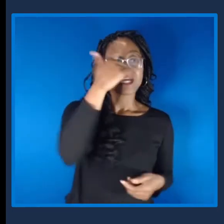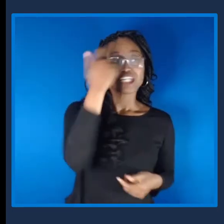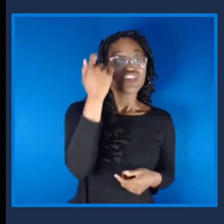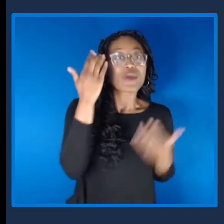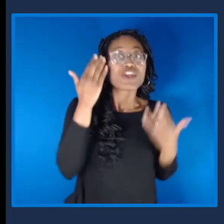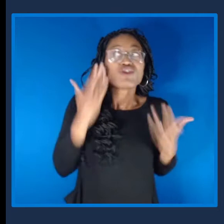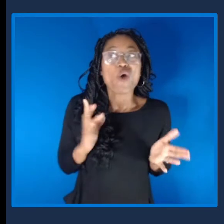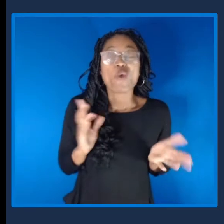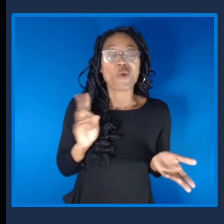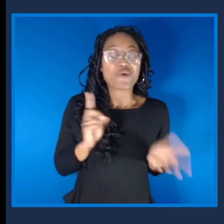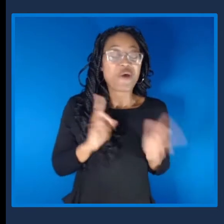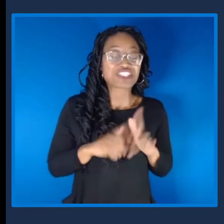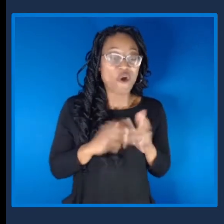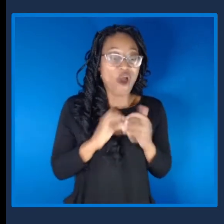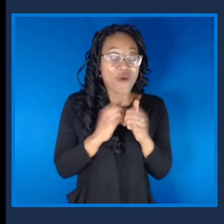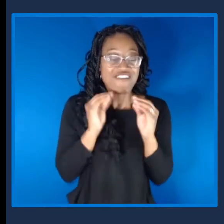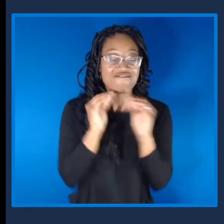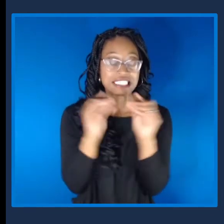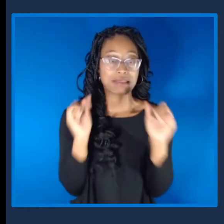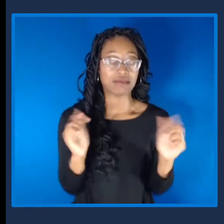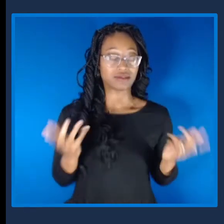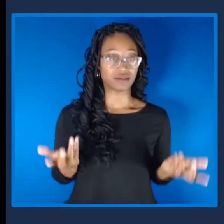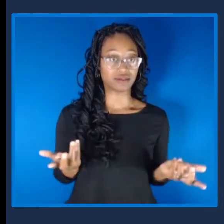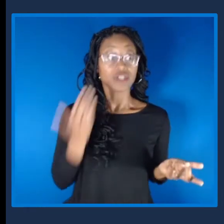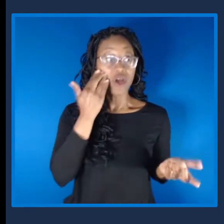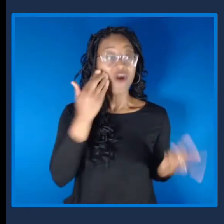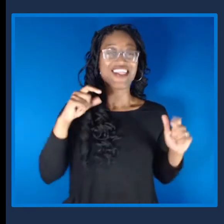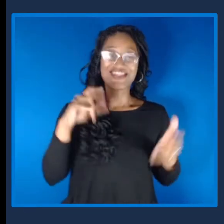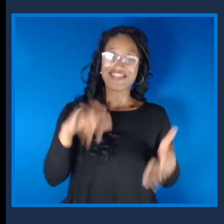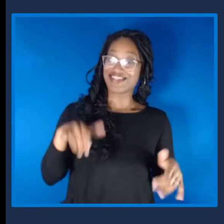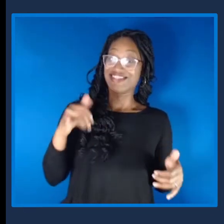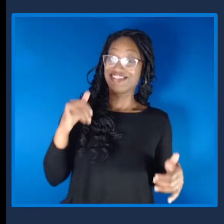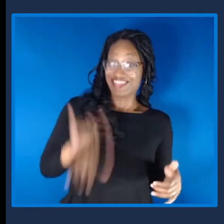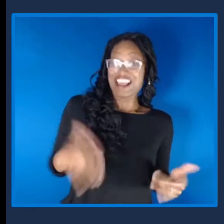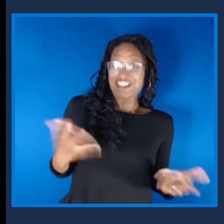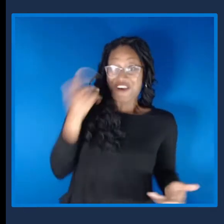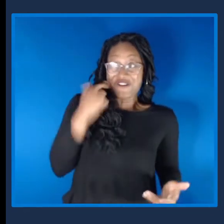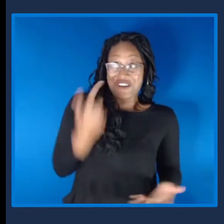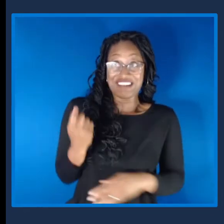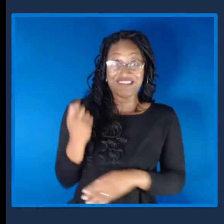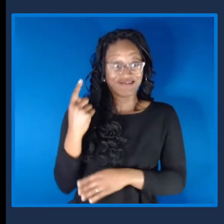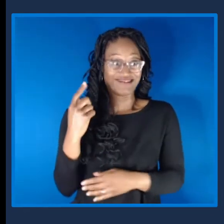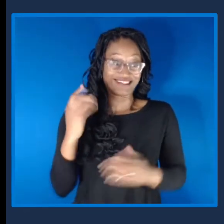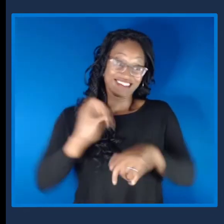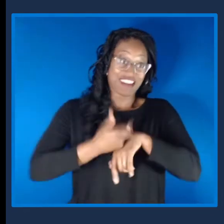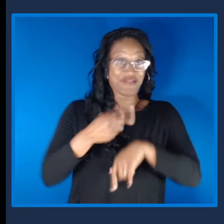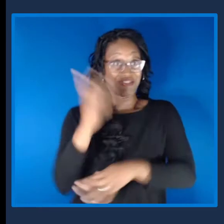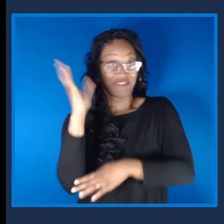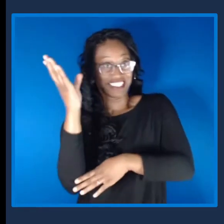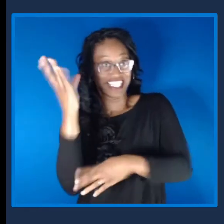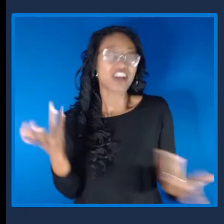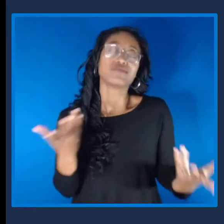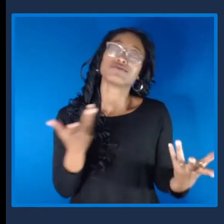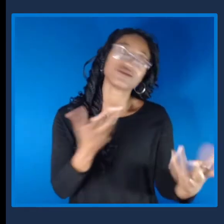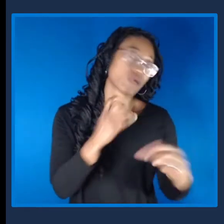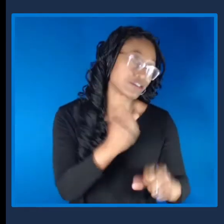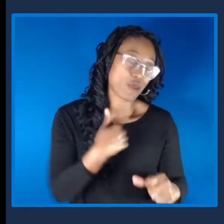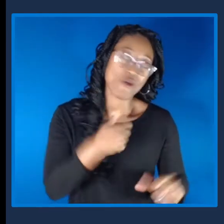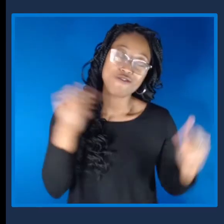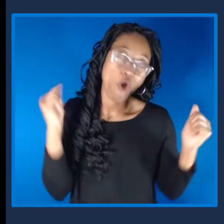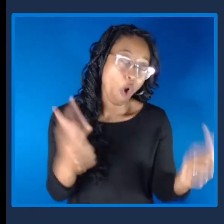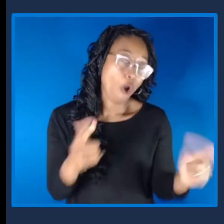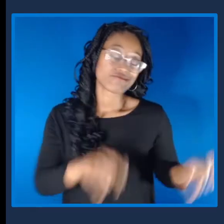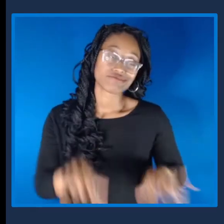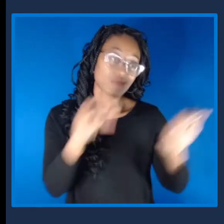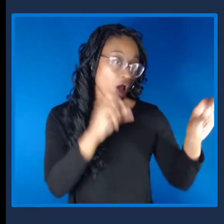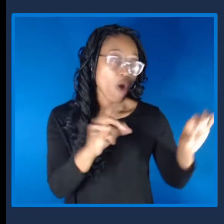to start. So that's why we're doing this presentation. So trust me, we've definitely all been there. And the good news is that with